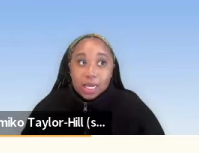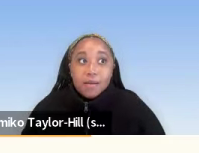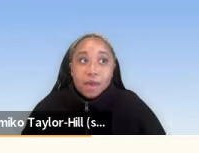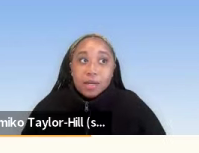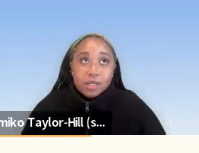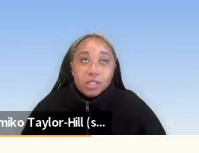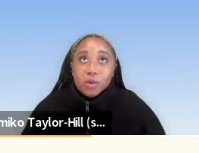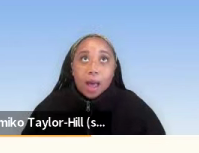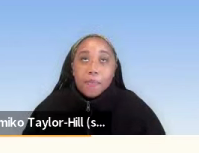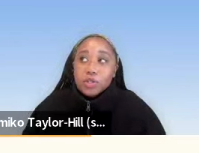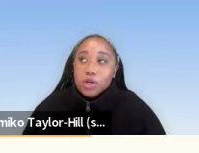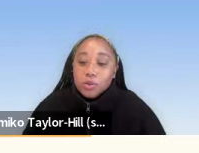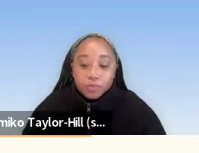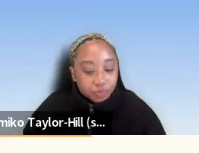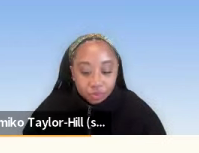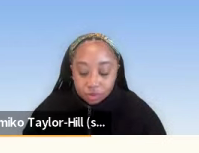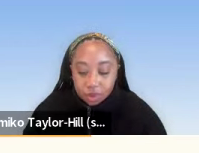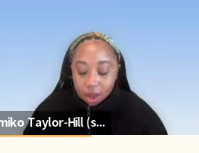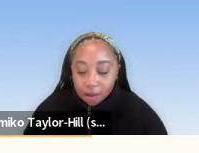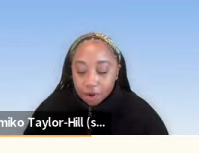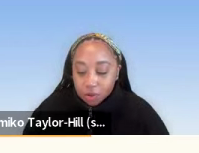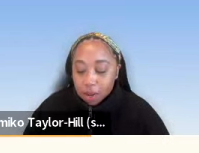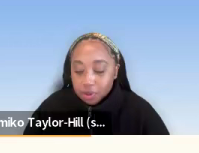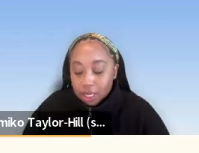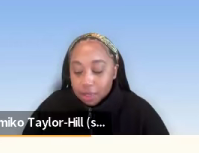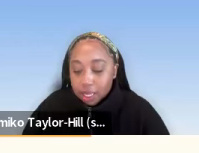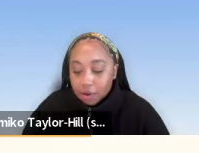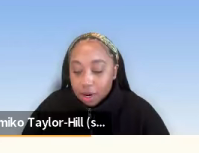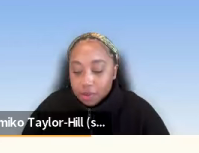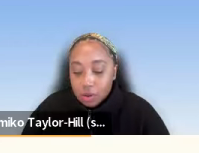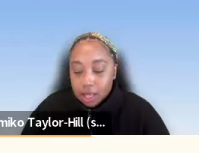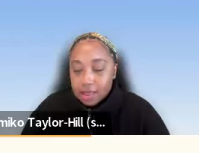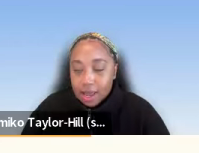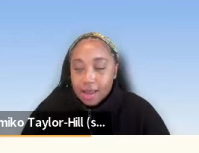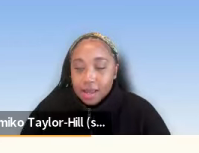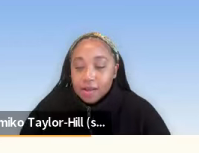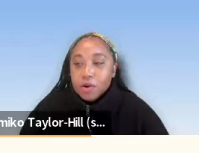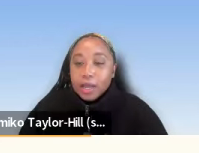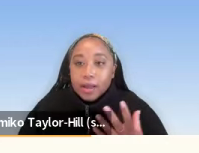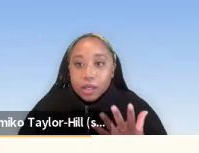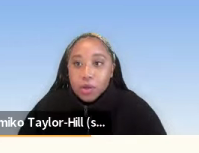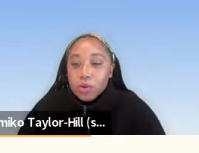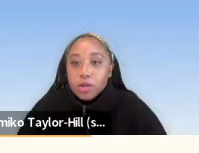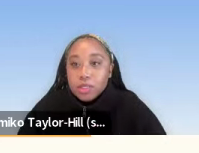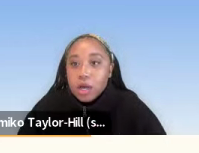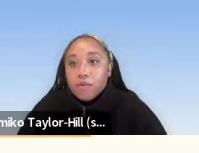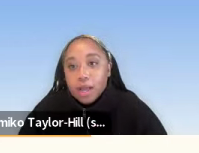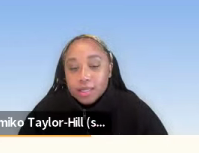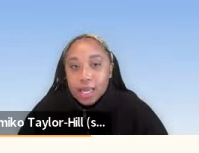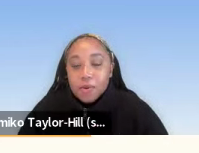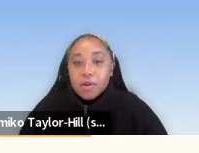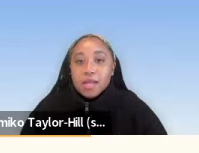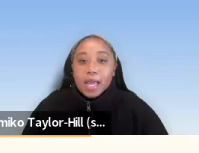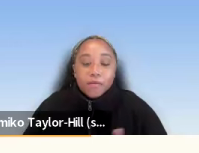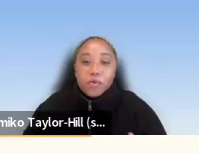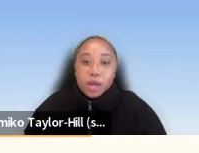and that trickle down effect. And it just so happened, folks were able to come together, and I'm so glad that folks like you yourself were